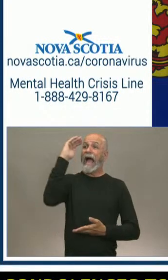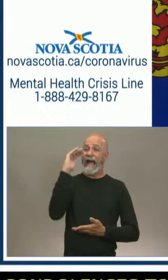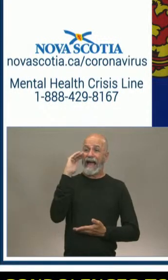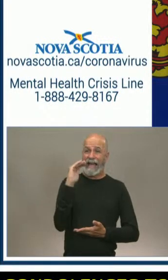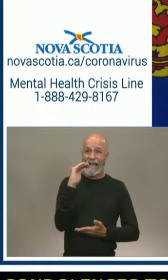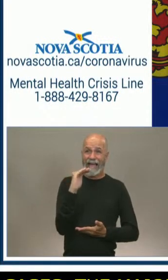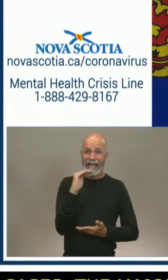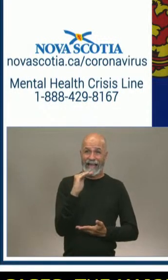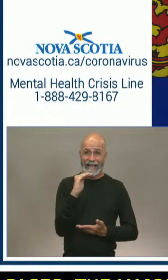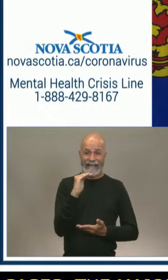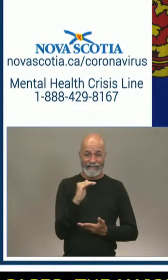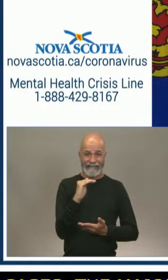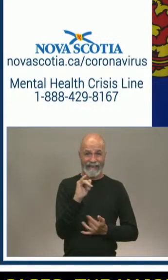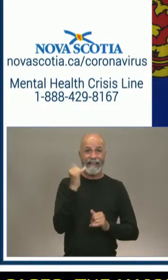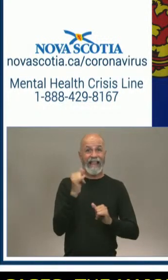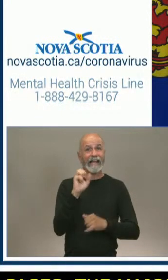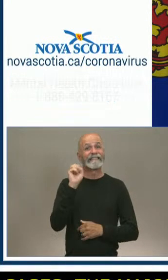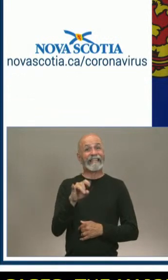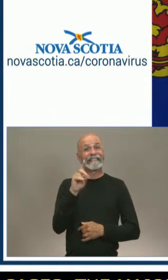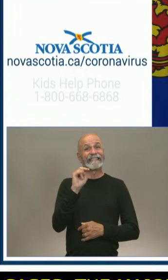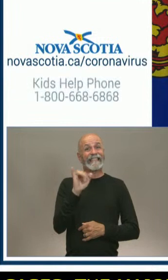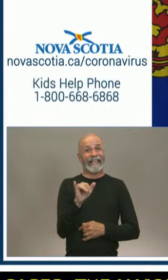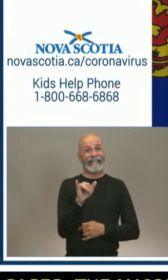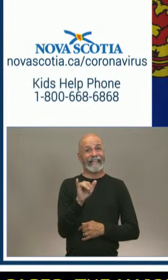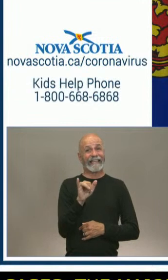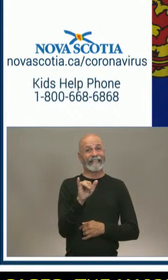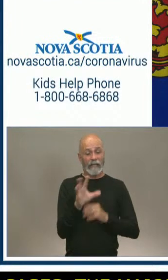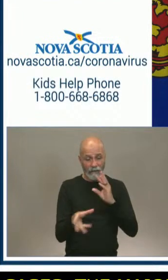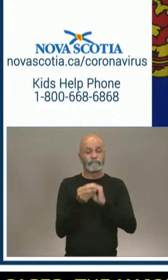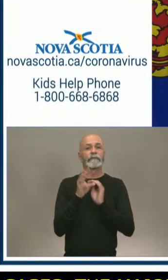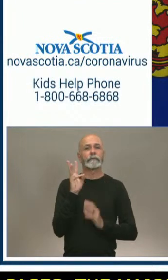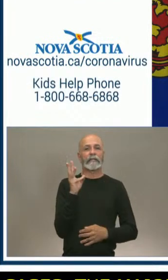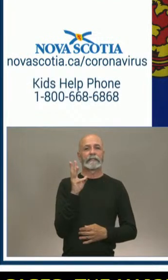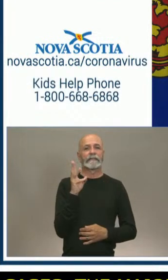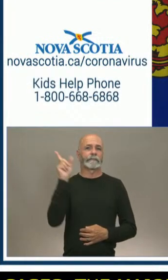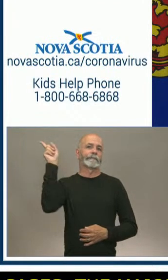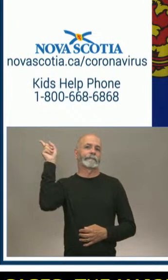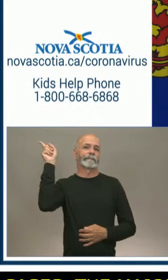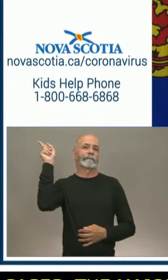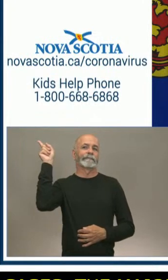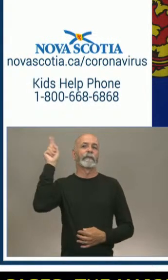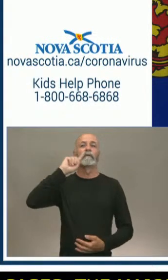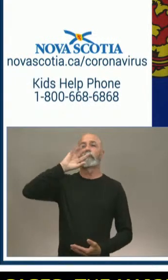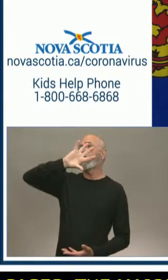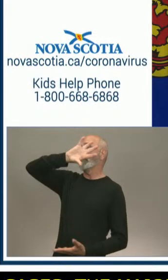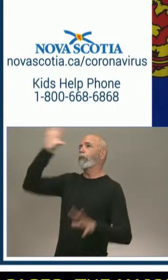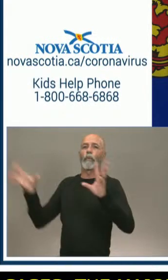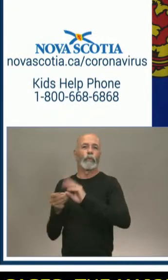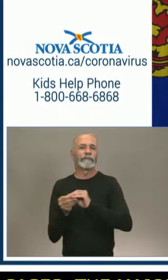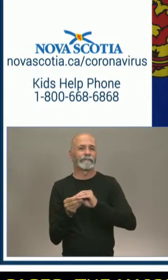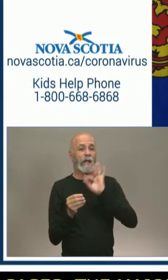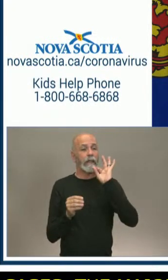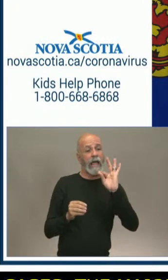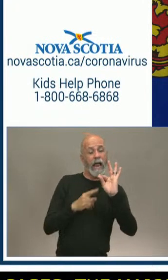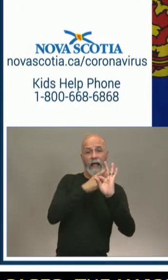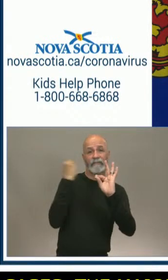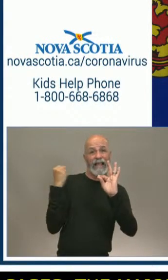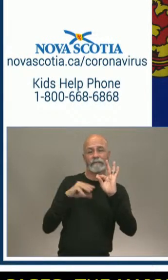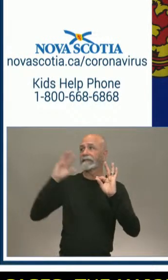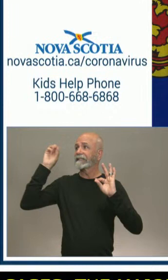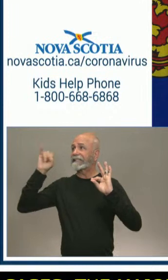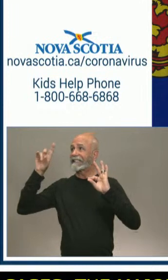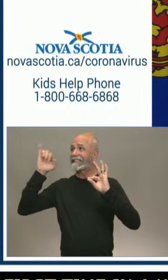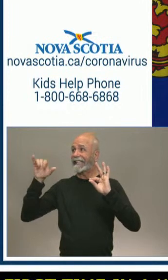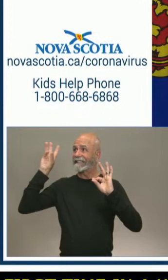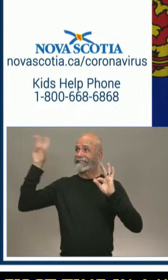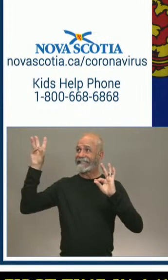in Sydney, the eastern zone had 6 cases, so that takes up the 15 cases between Halifax and Sydney. These